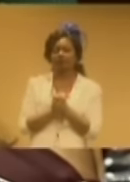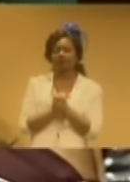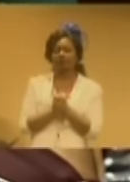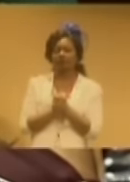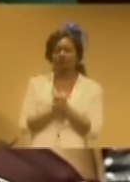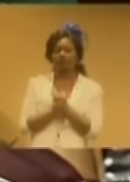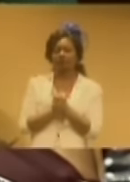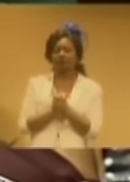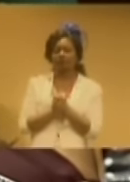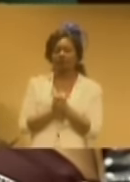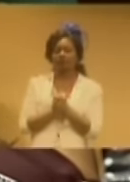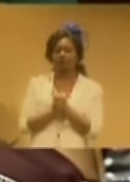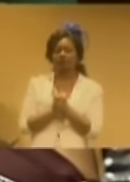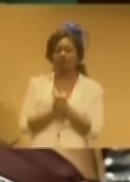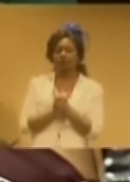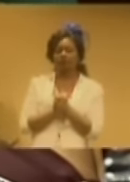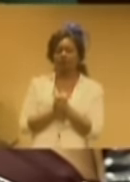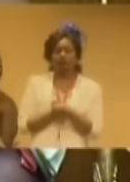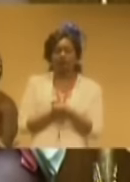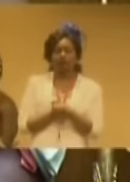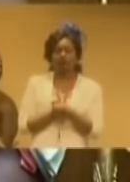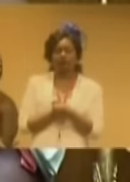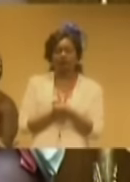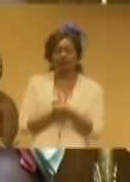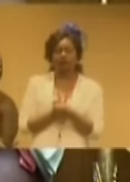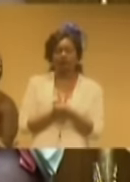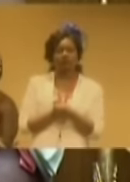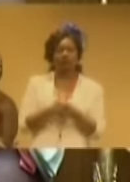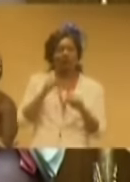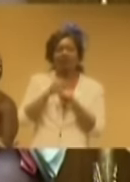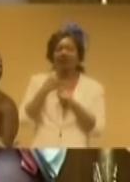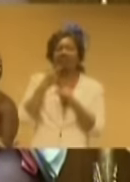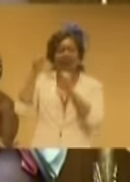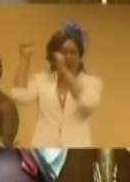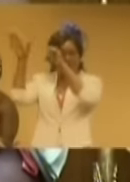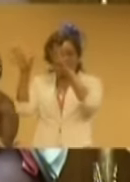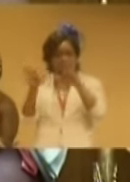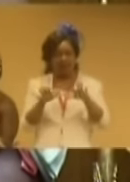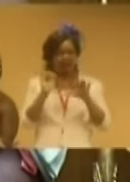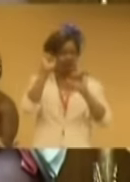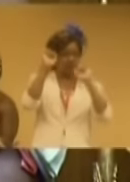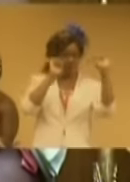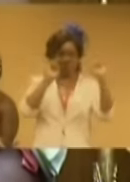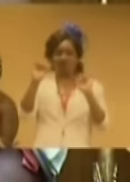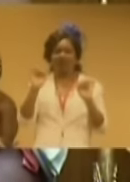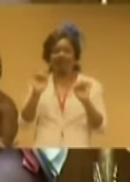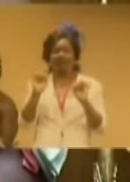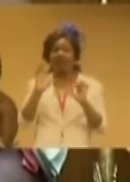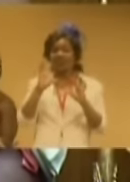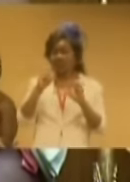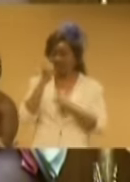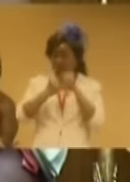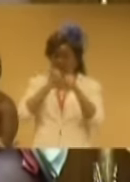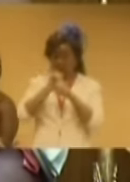reason to celebrate the Golden Jubilee in 2018. Blessings are surely upon us this year. We